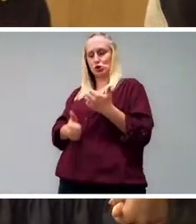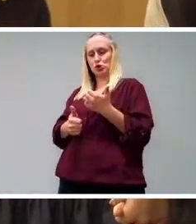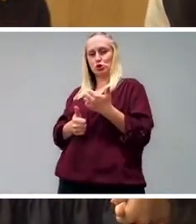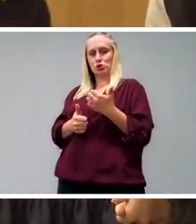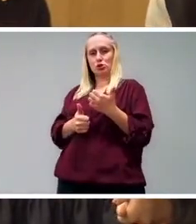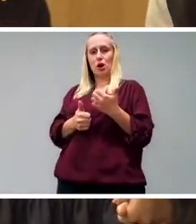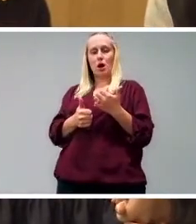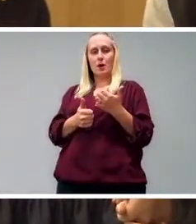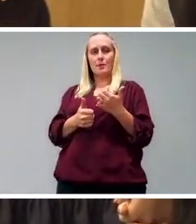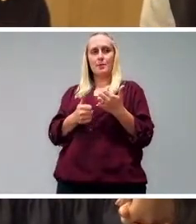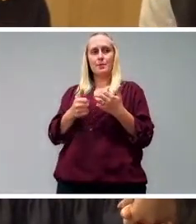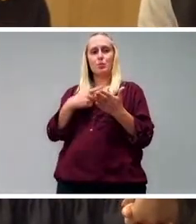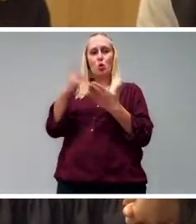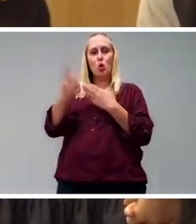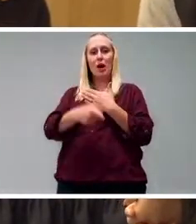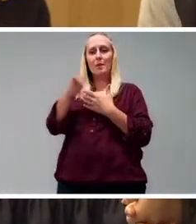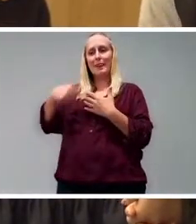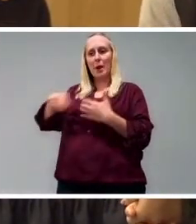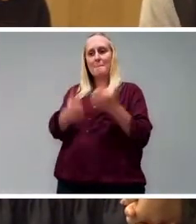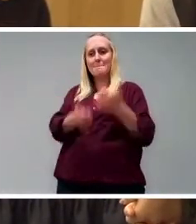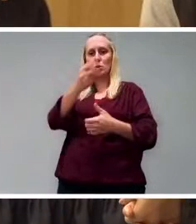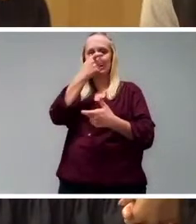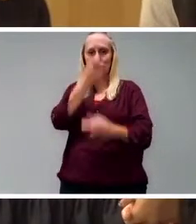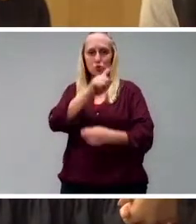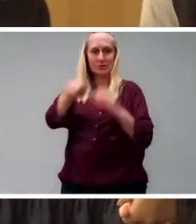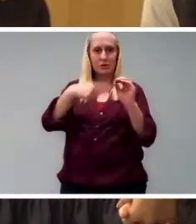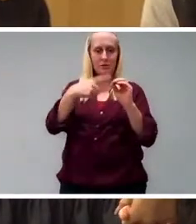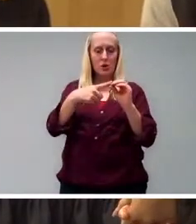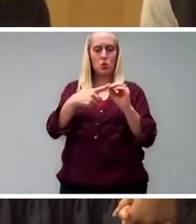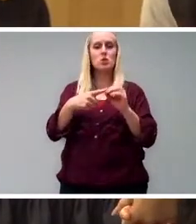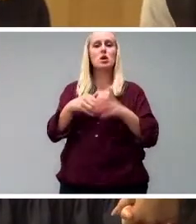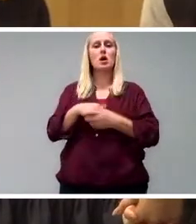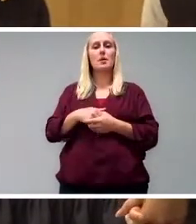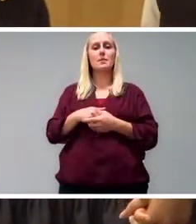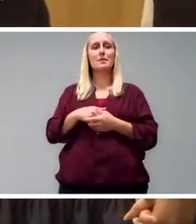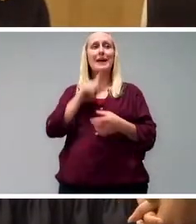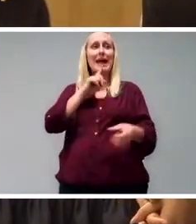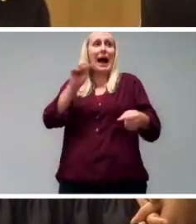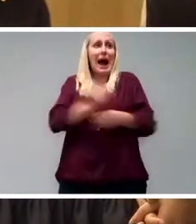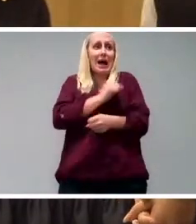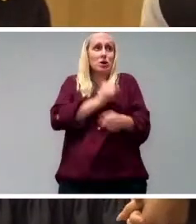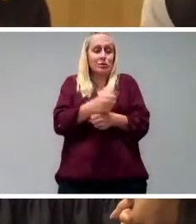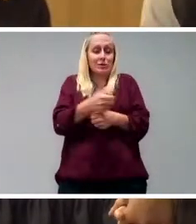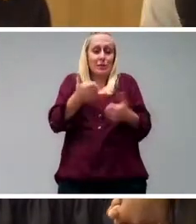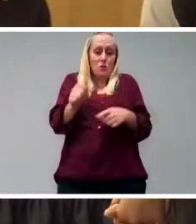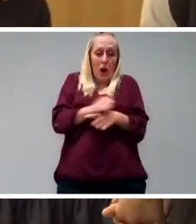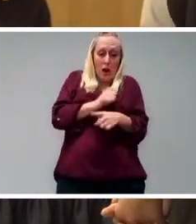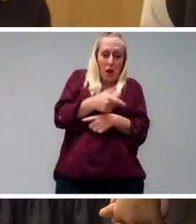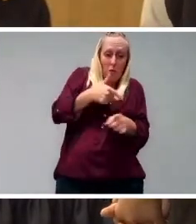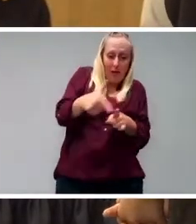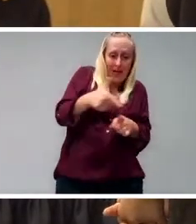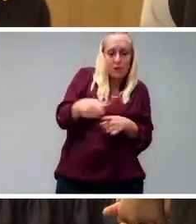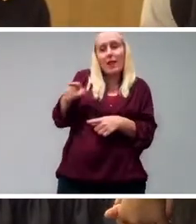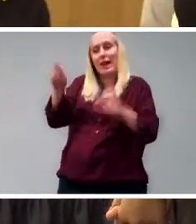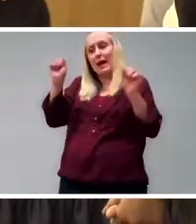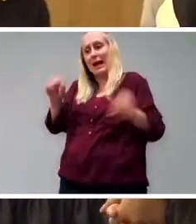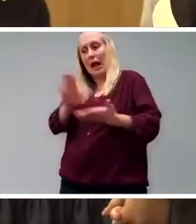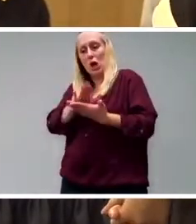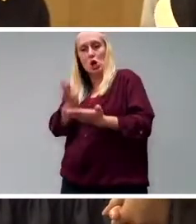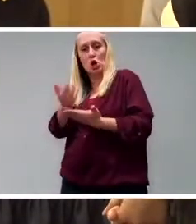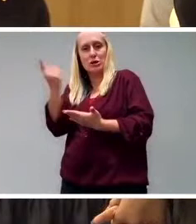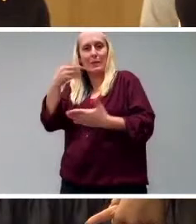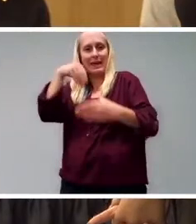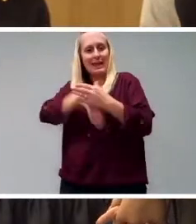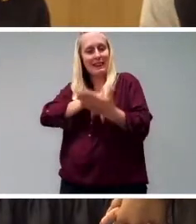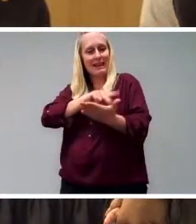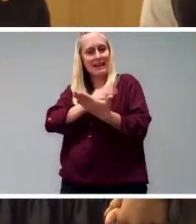And they literally get to experience it. They get to put on a welding hood and lay down a weld. They get to cook something in our culinary kitchen. And it lets